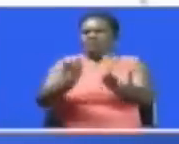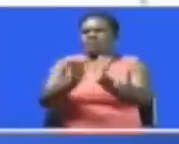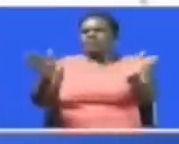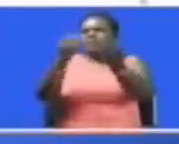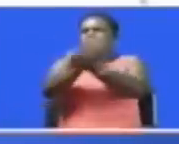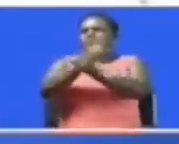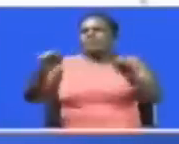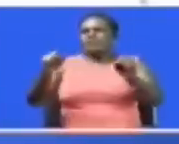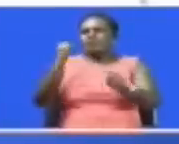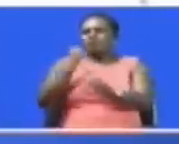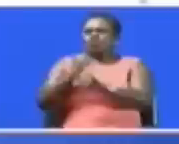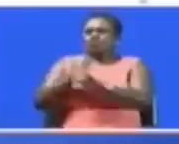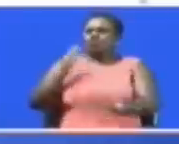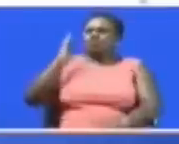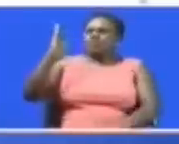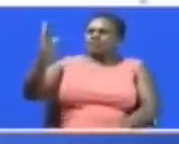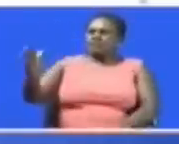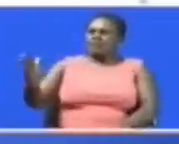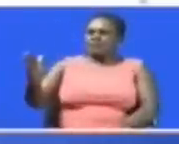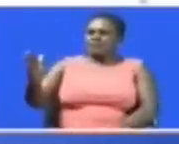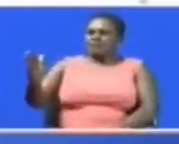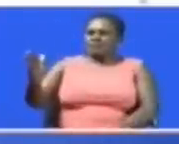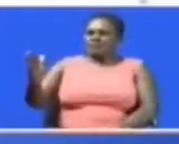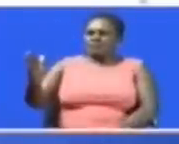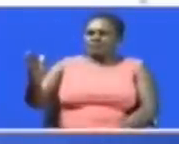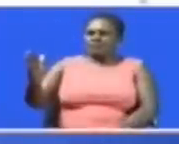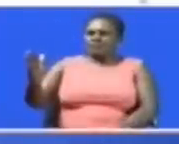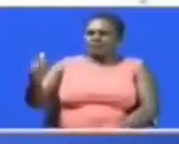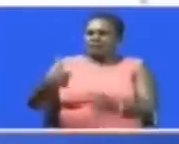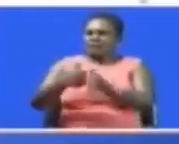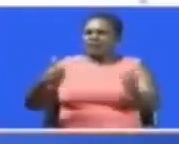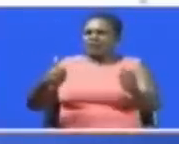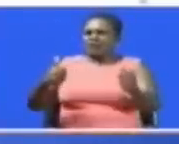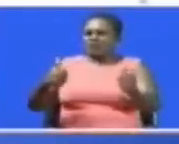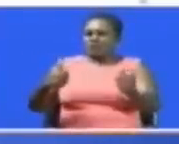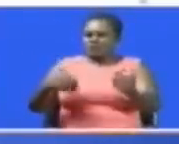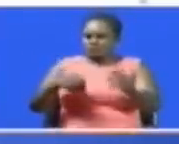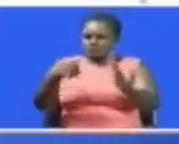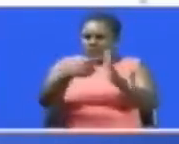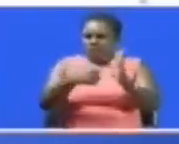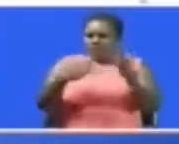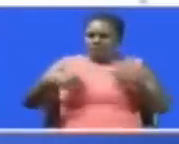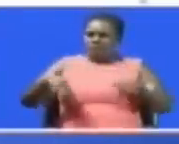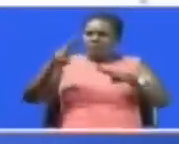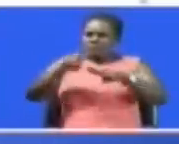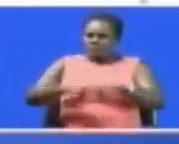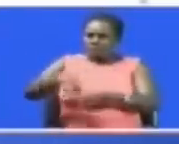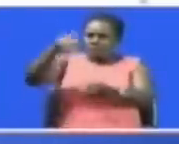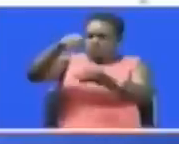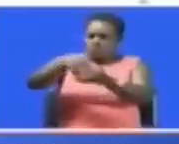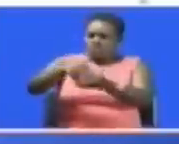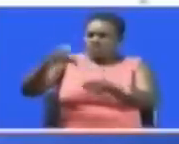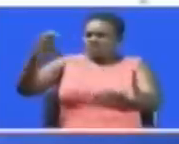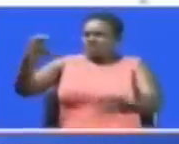You know, the president was doing it directly, you know, by passing the procedure. Yeah. So if you have people sitting with him